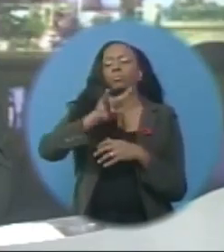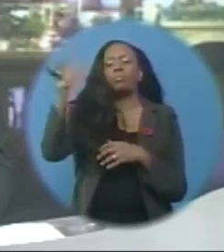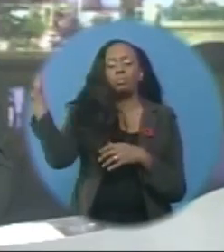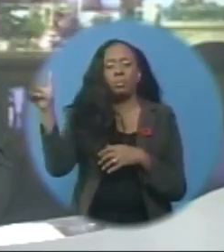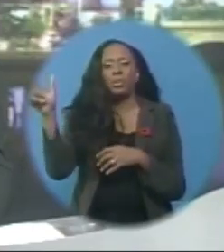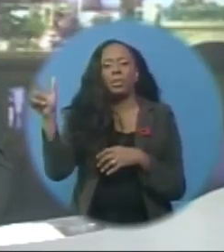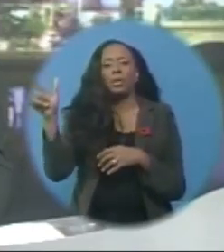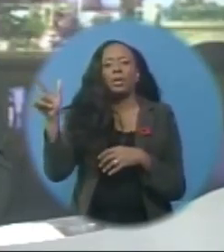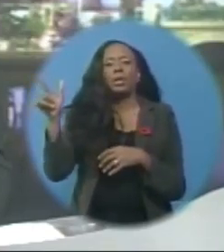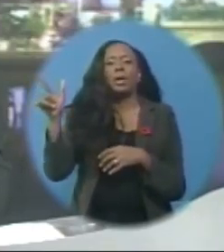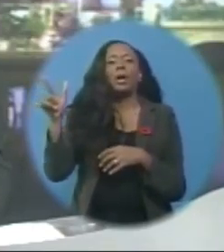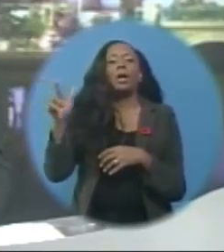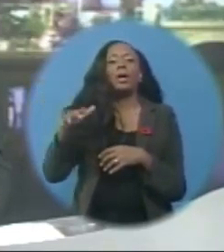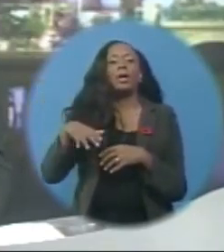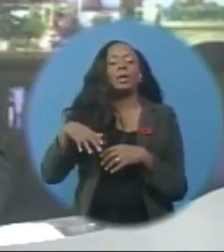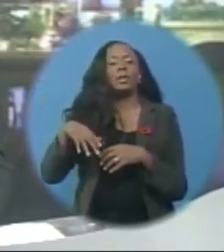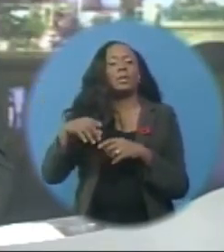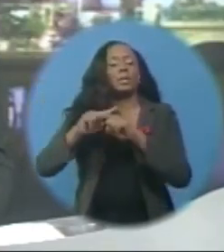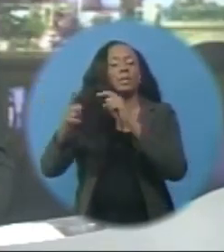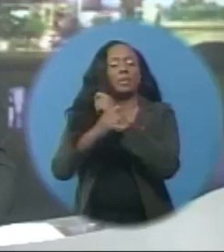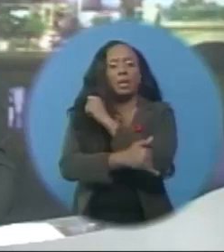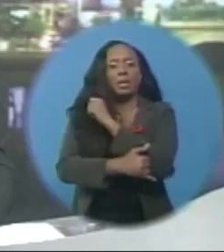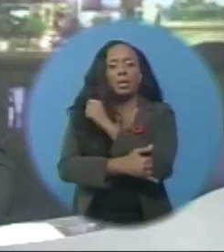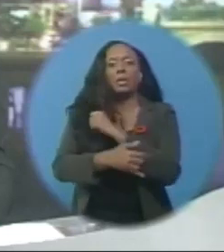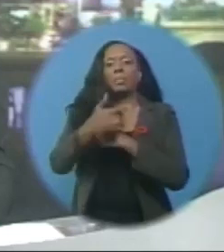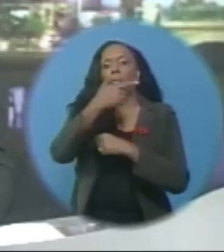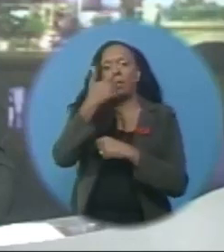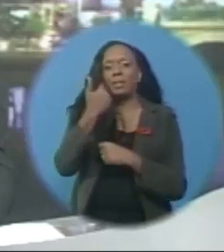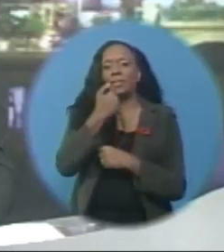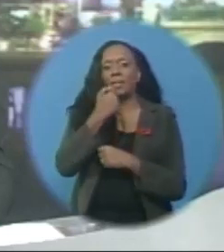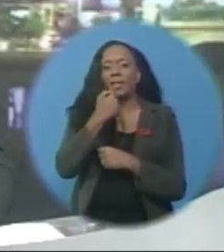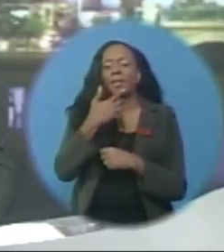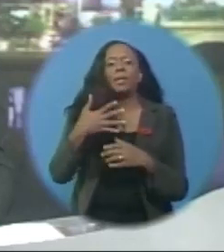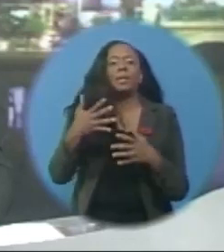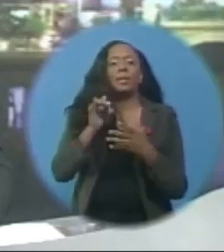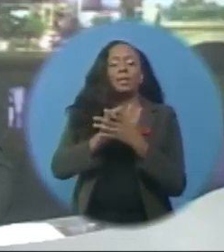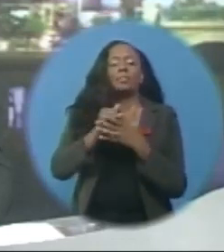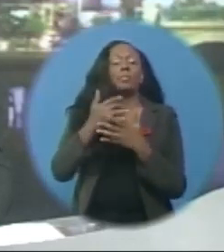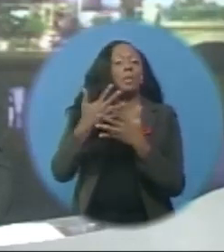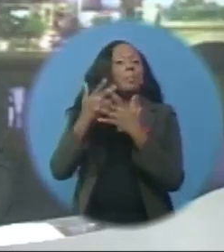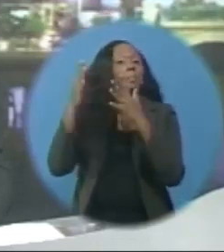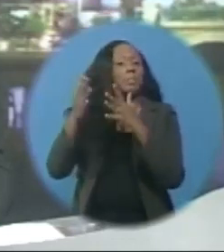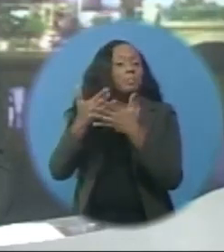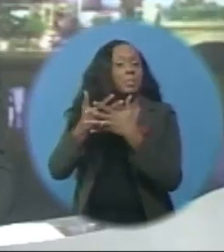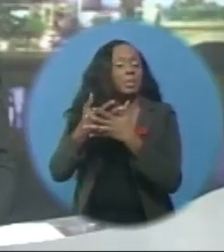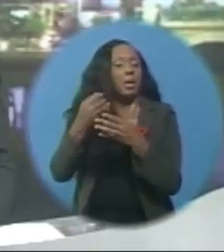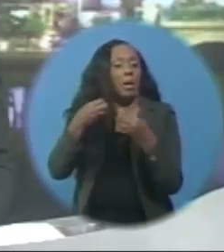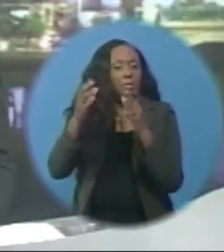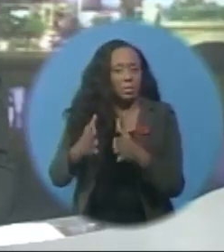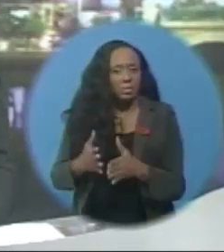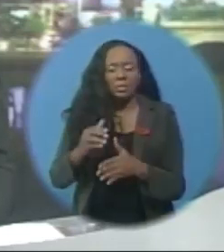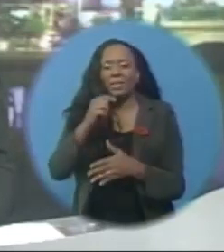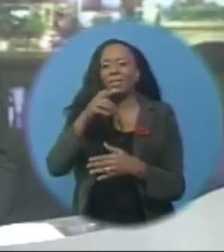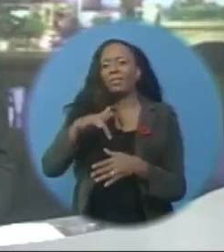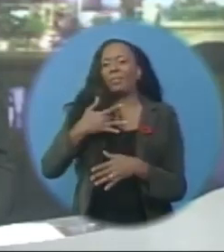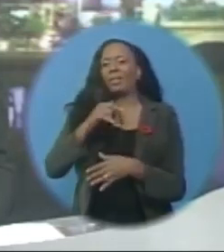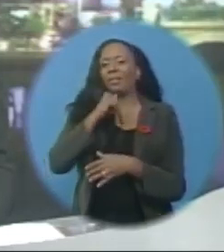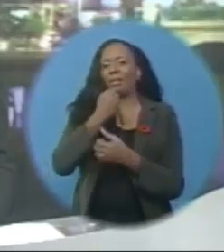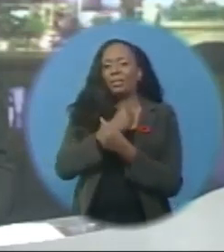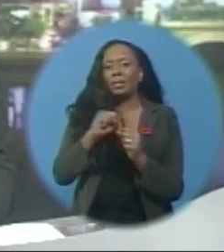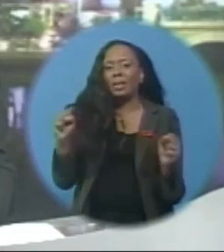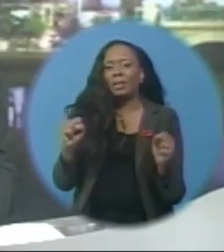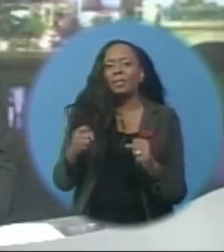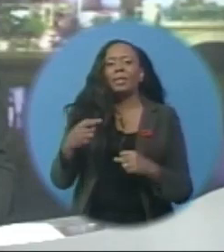of at least 2 officers in recent weeks. President of the Prison Officers Association, Ciaran Richards, says members no longer